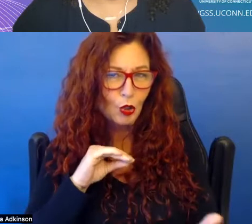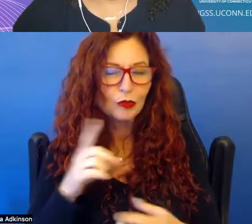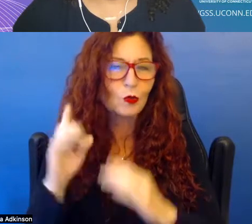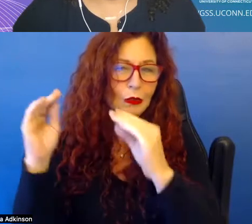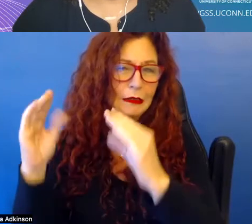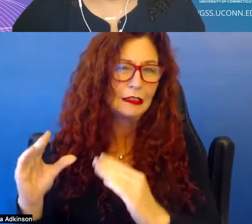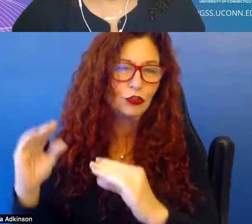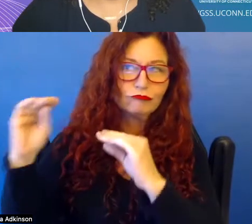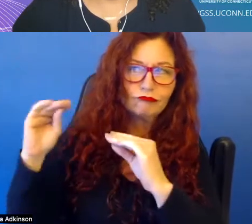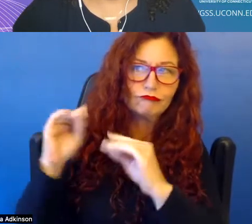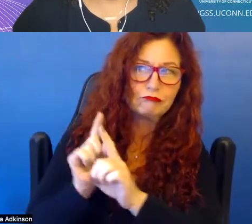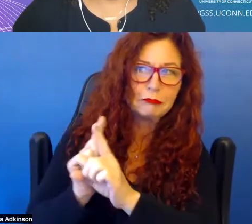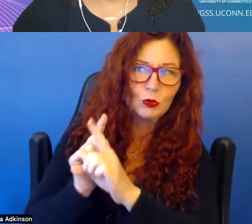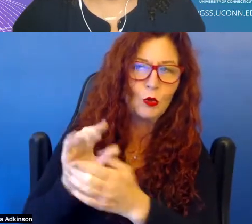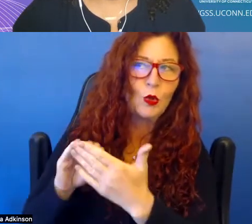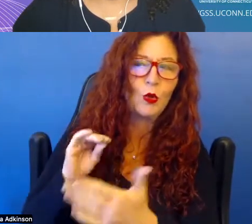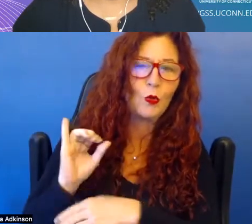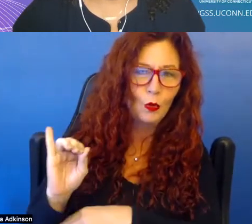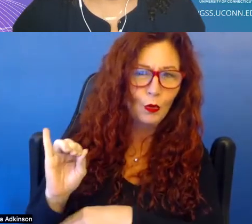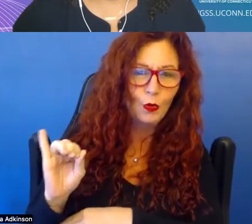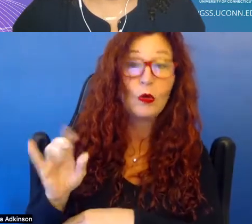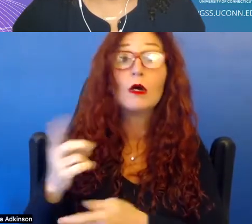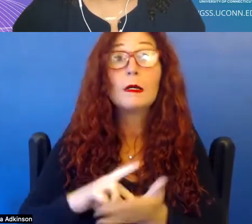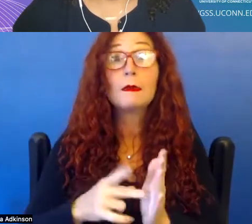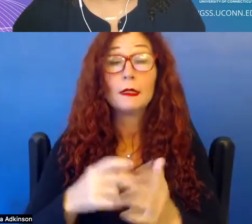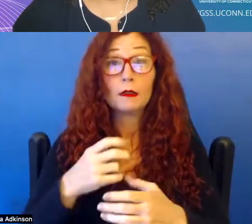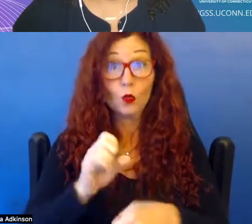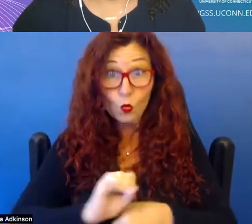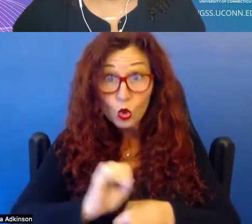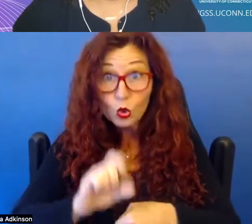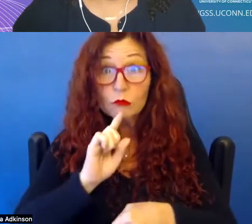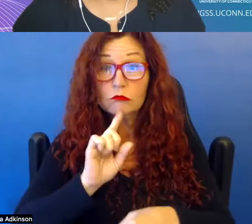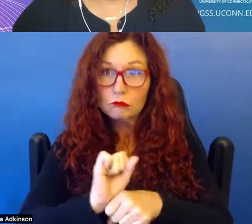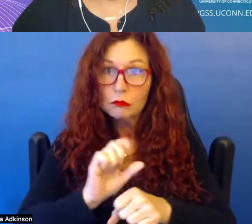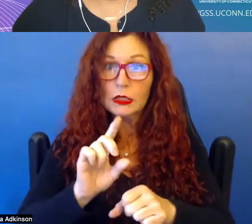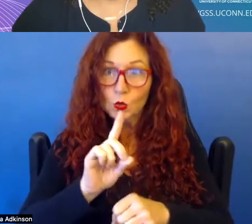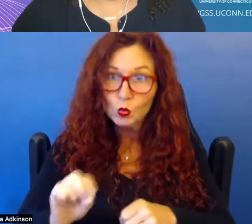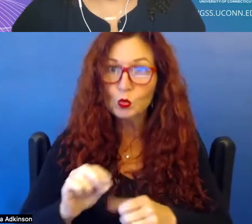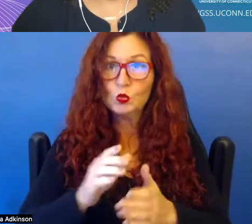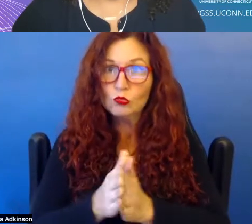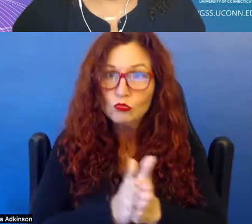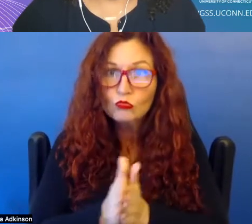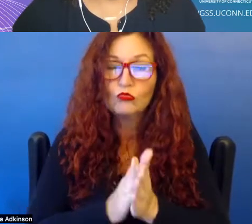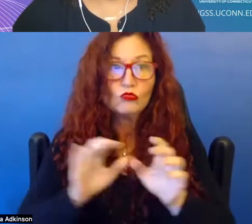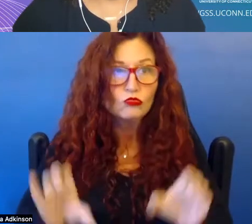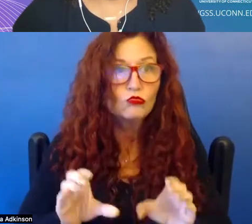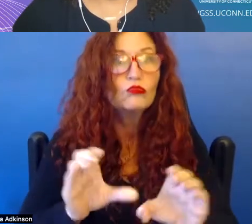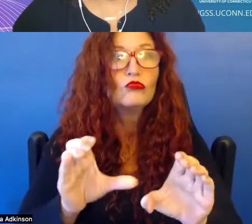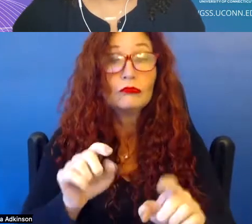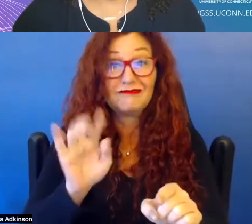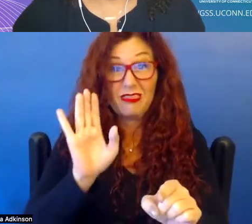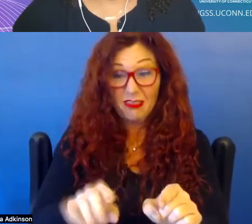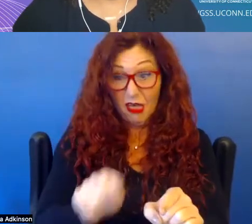it's about creating work that is in service to community. And so I started with my film, No, the